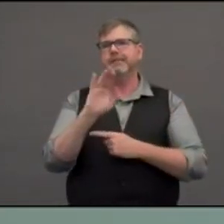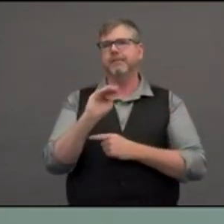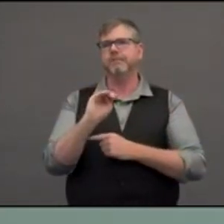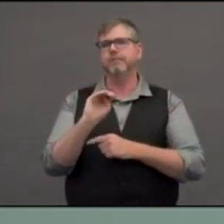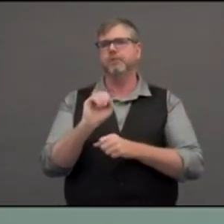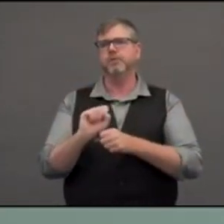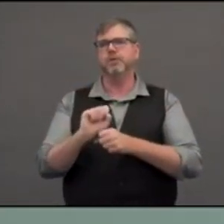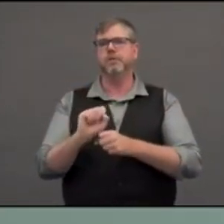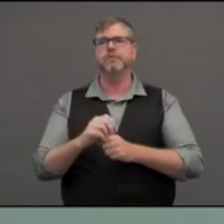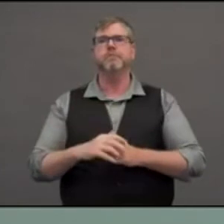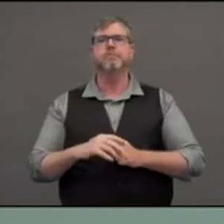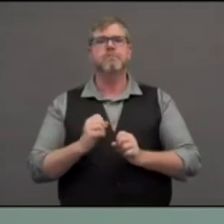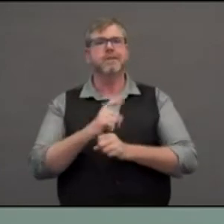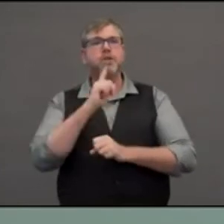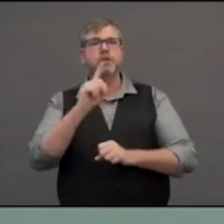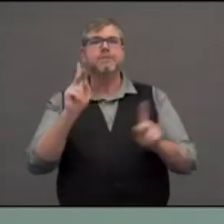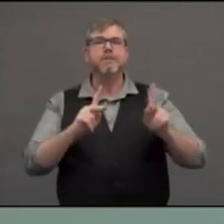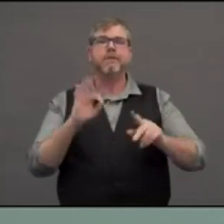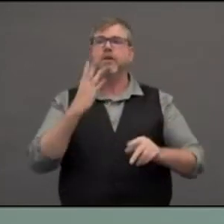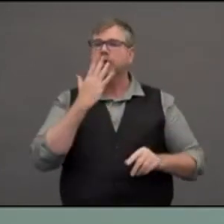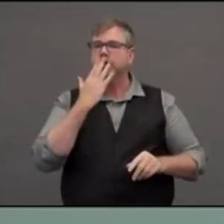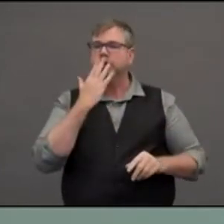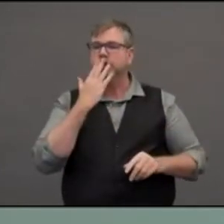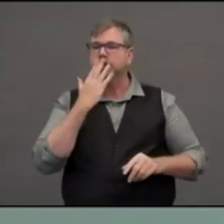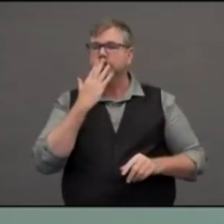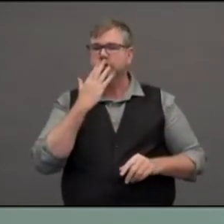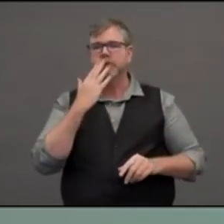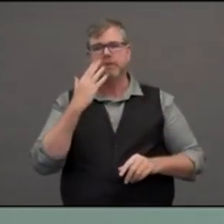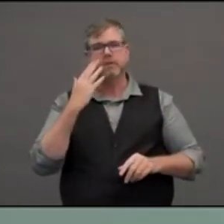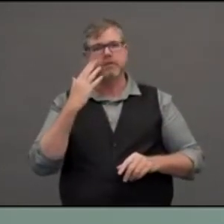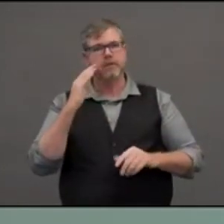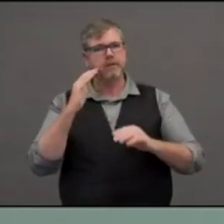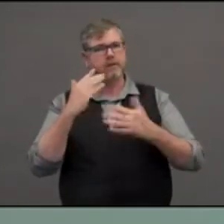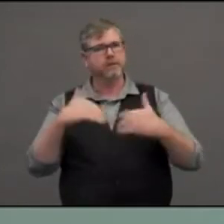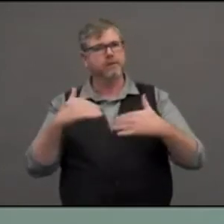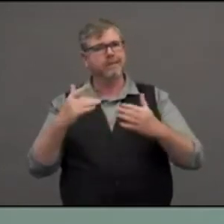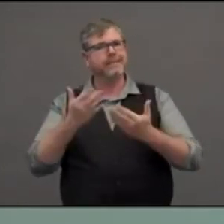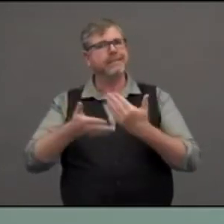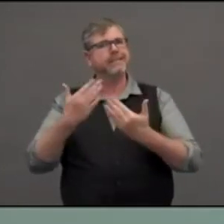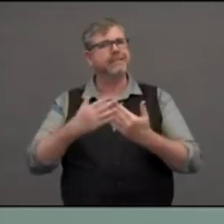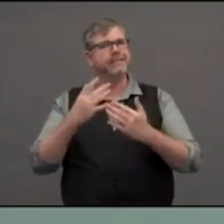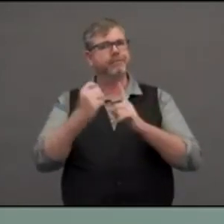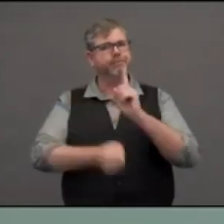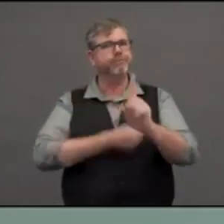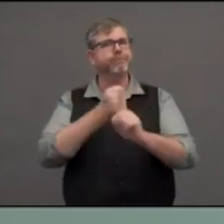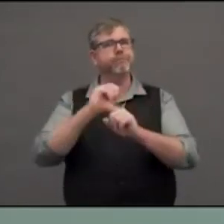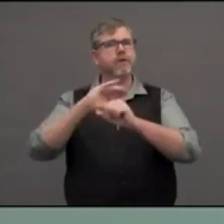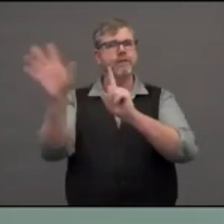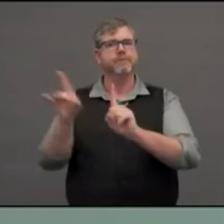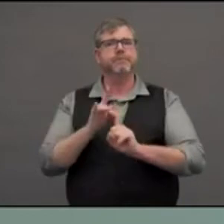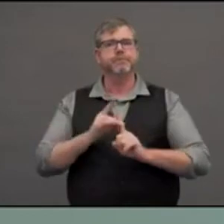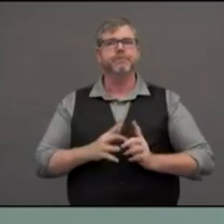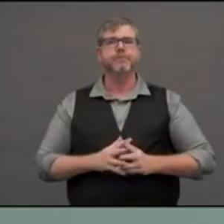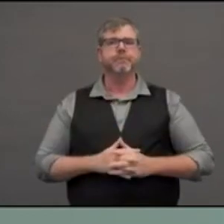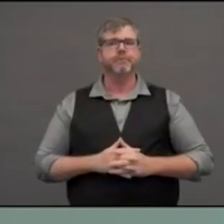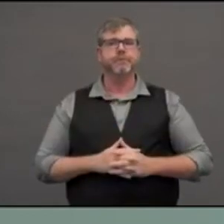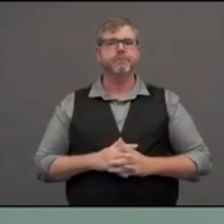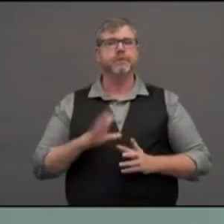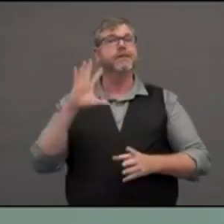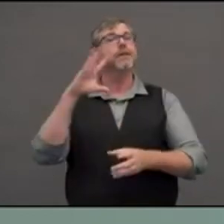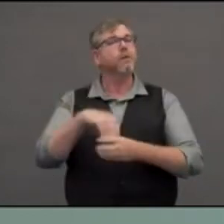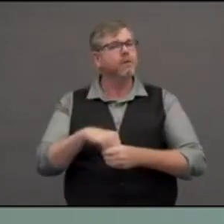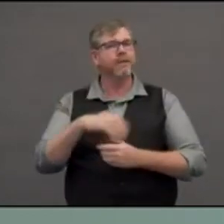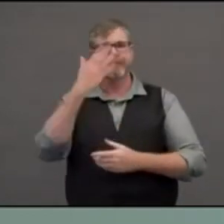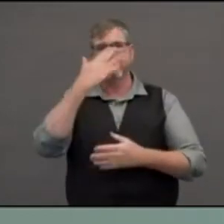vulnerable populations safe, and that includes our frontline workers. Because many of them are in positions